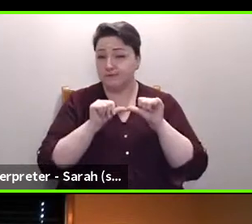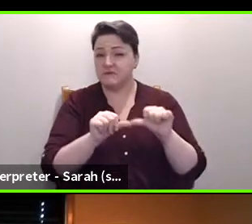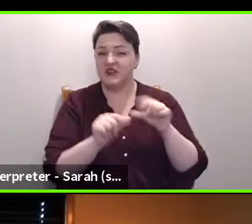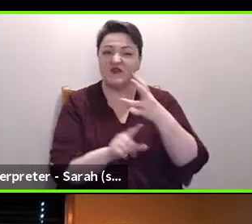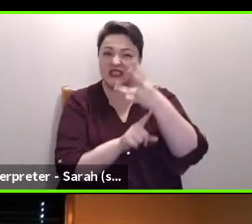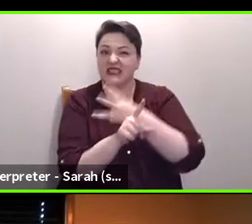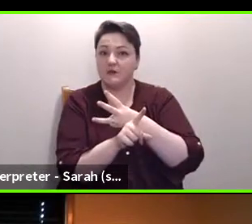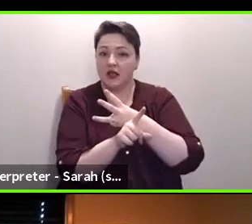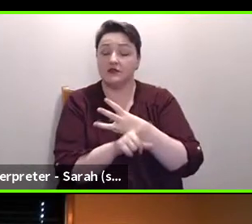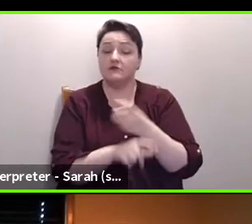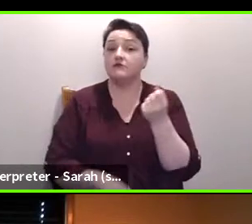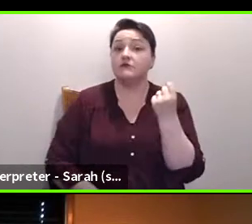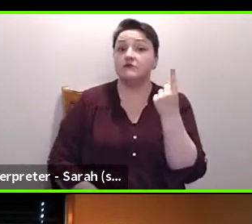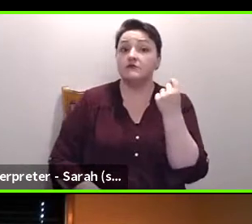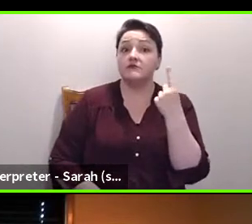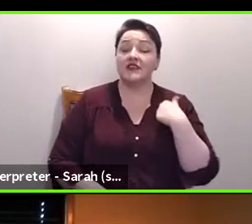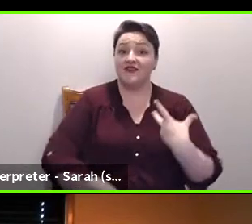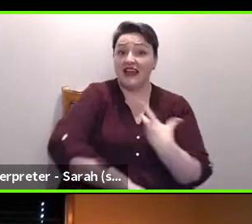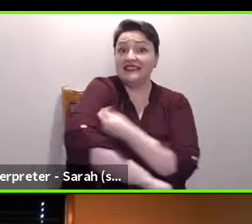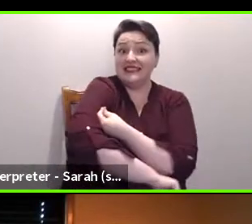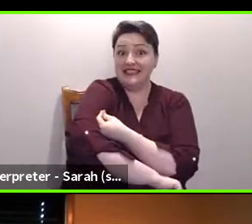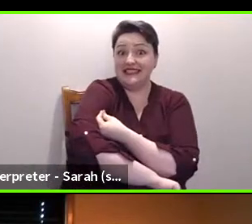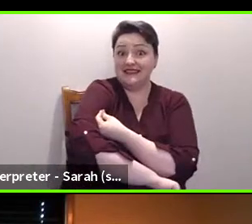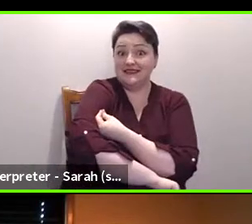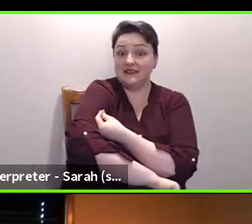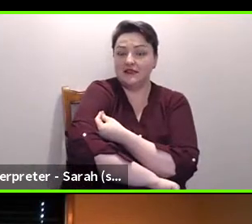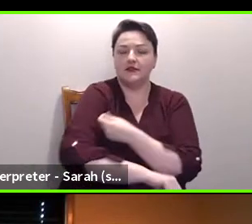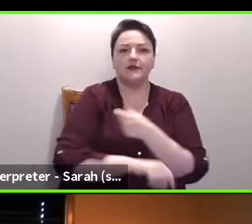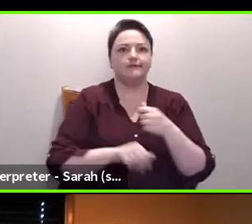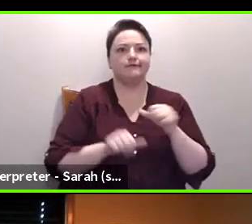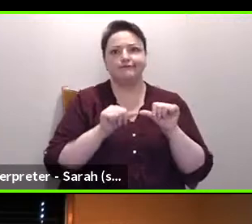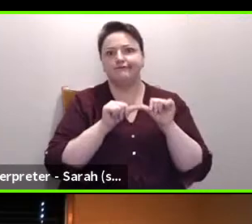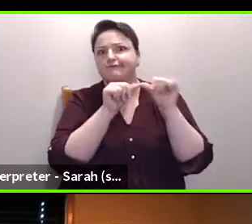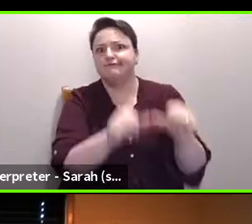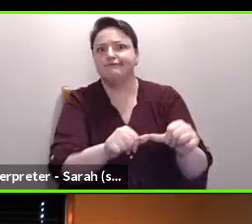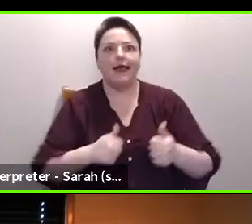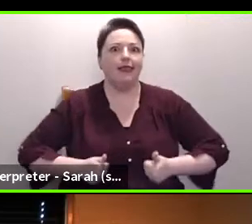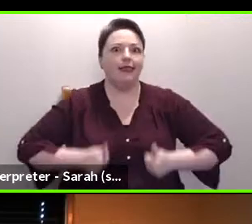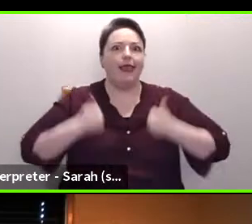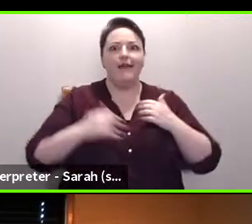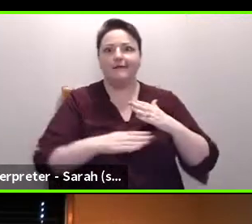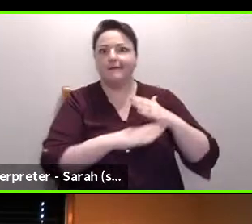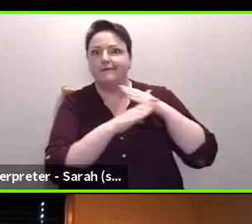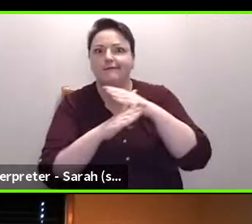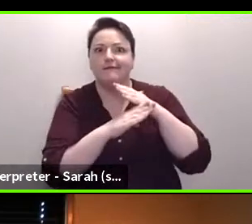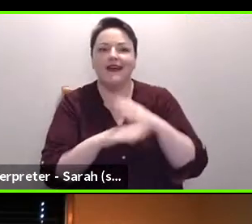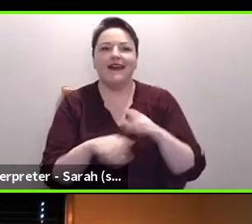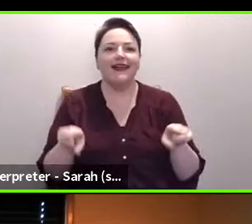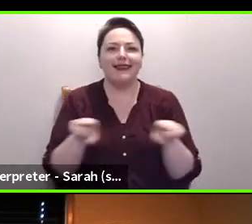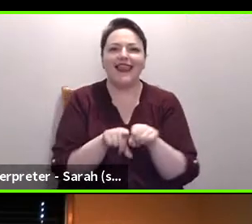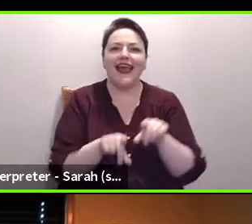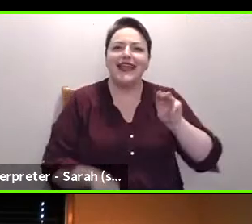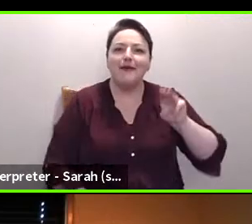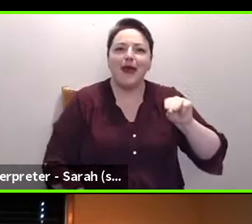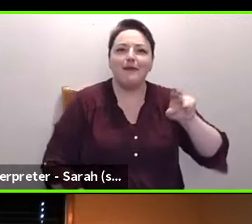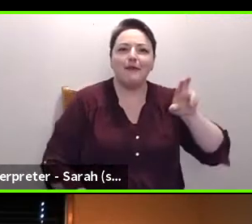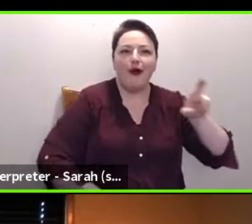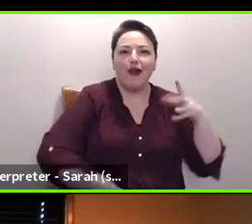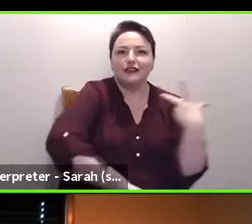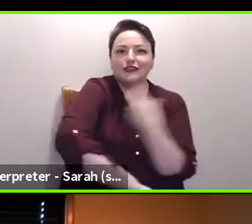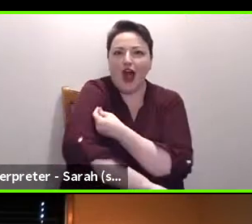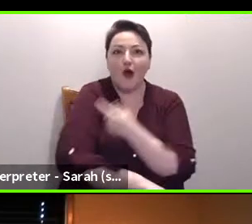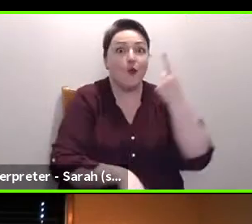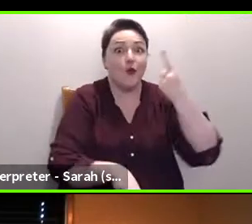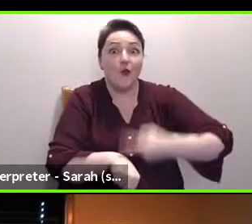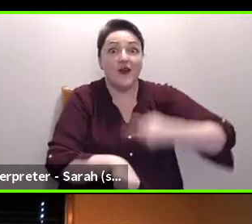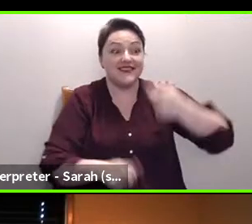may not necessarily have sort of, lifelong immunity, like, you get your MMR shot, you can just get it once and forget it. This may